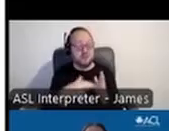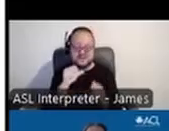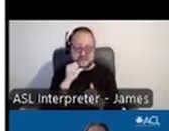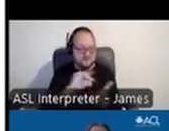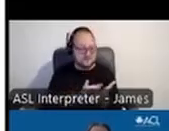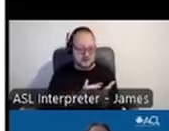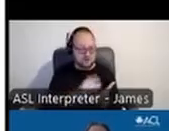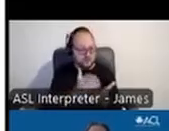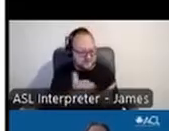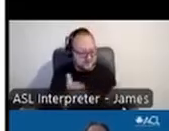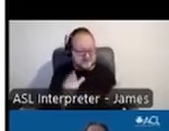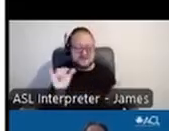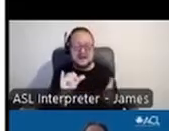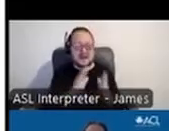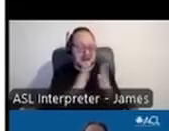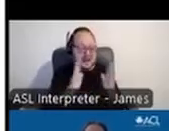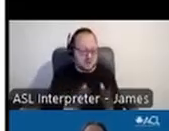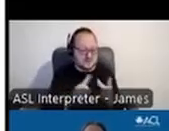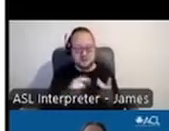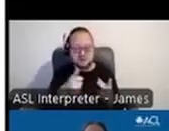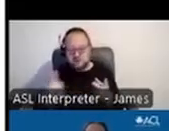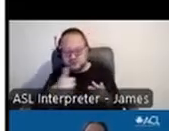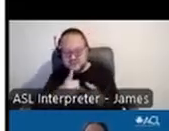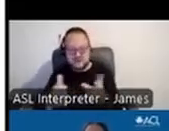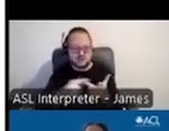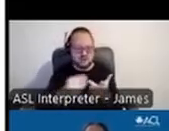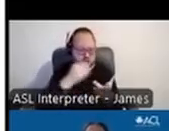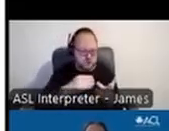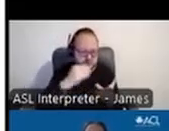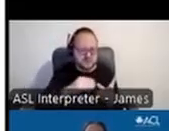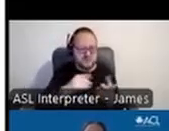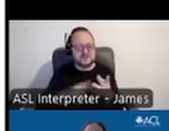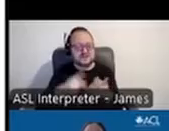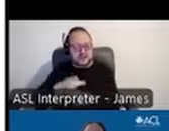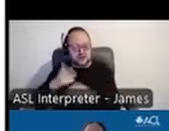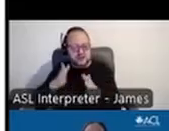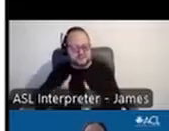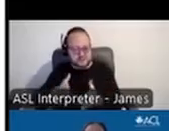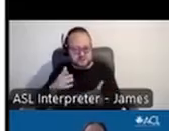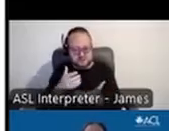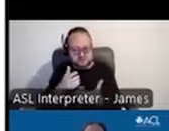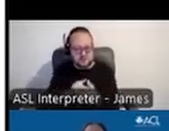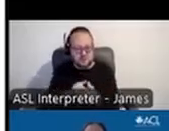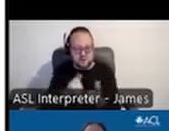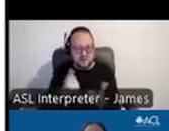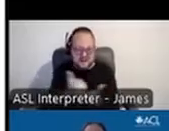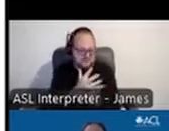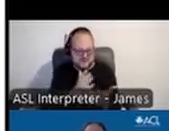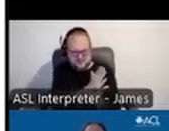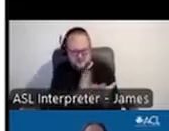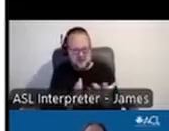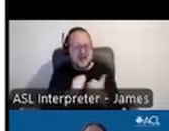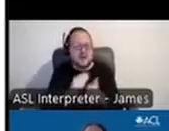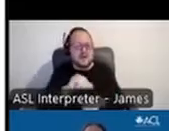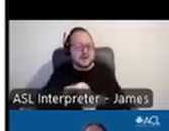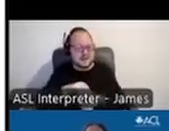factors like housing, transportation, nutrition, caregiver support play in a person's health status. And then